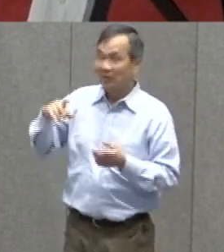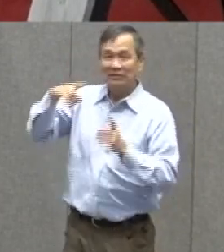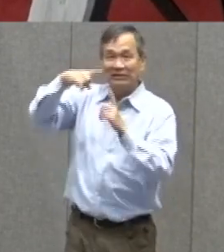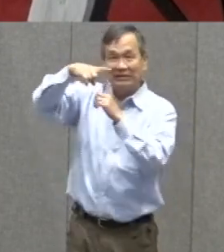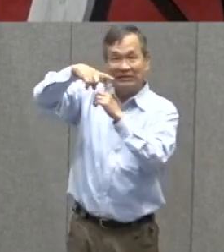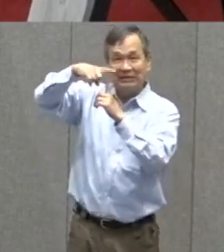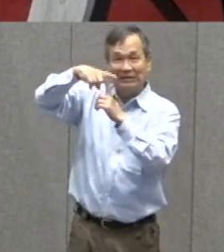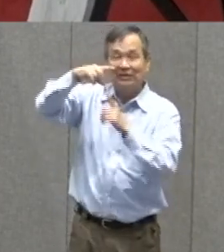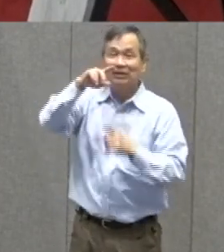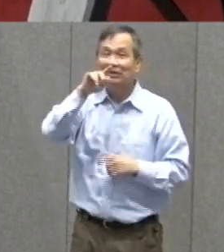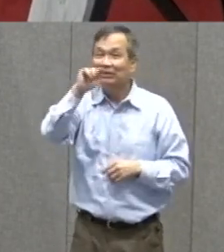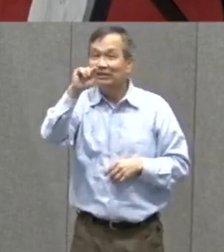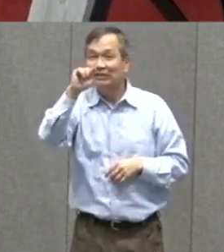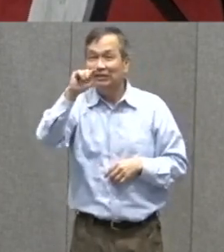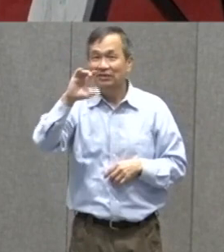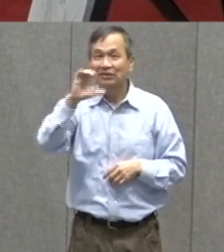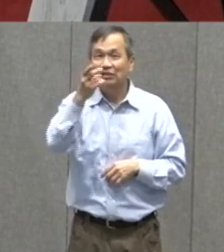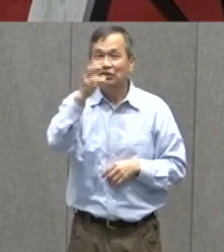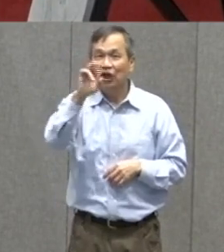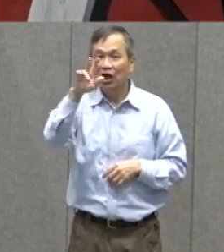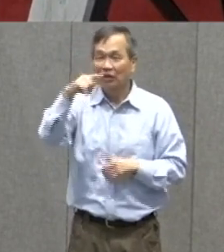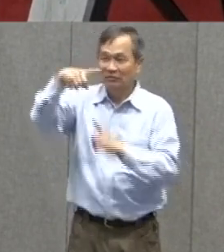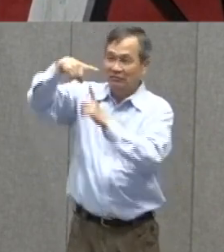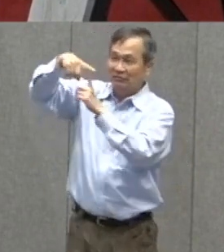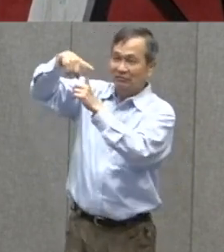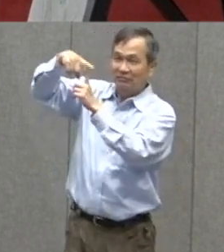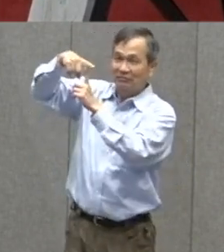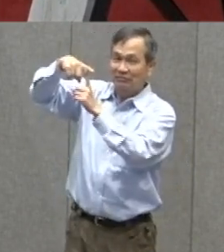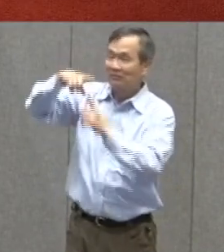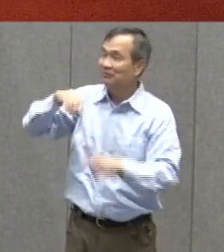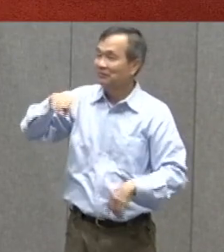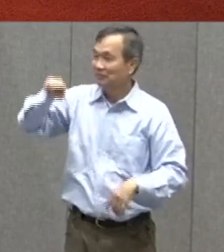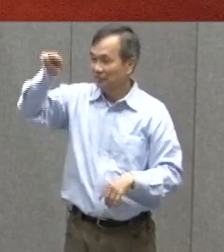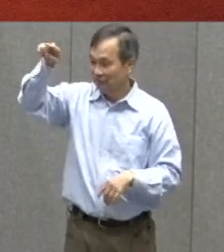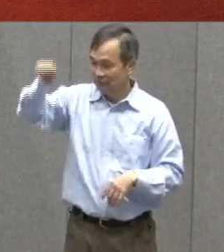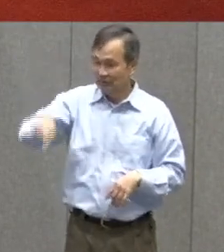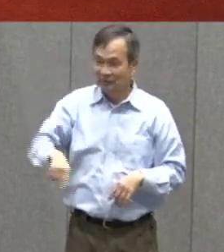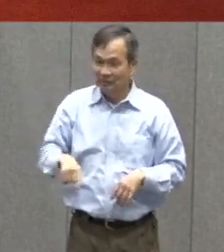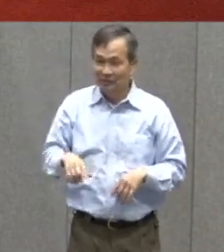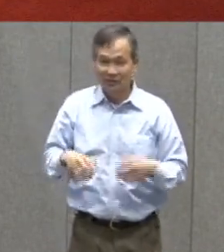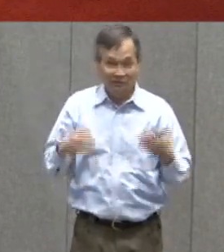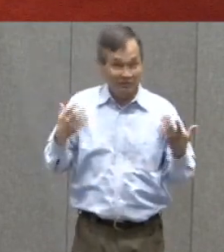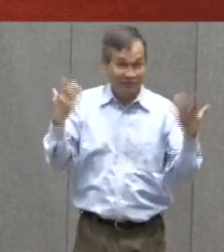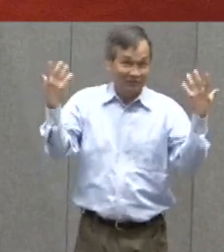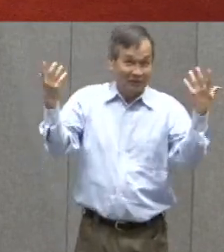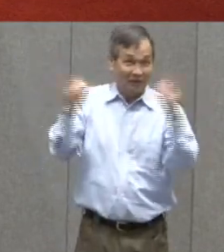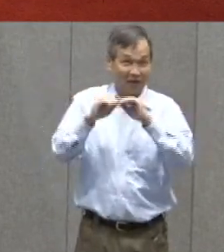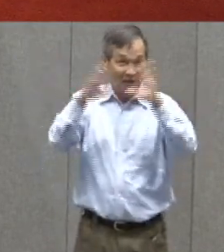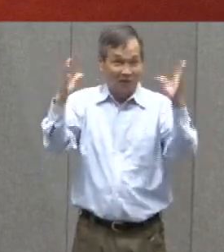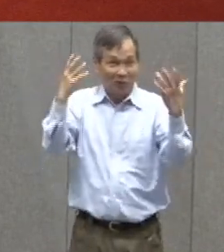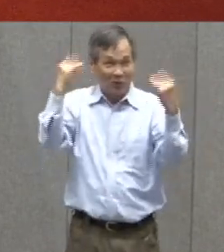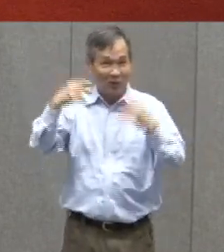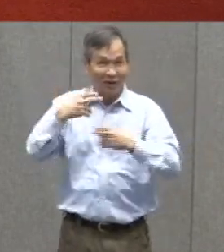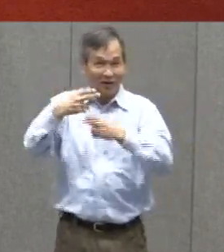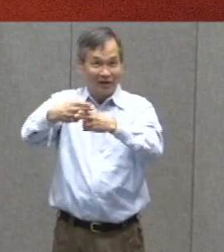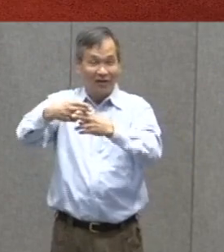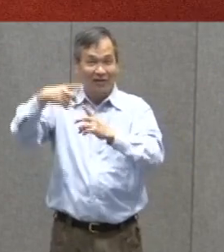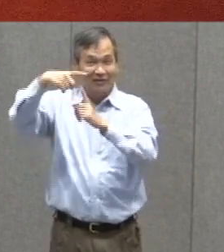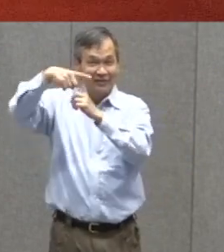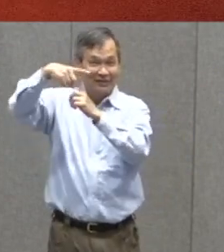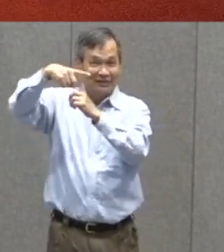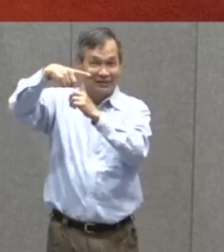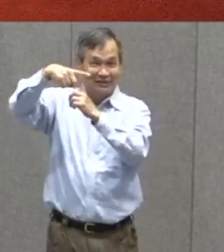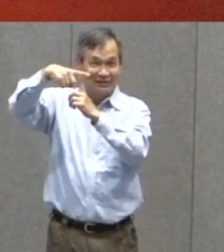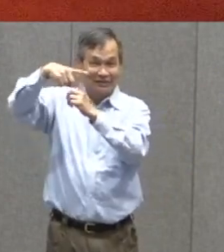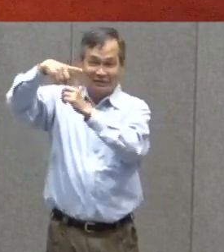just drew. So now you're probably guessing, why do they call it a T chart? Well, because